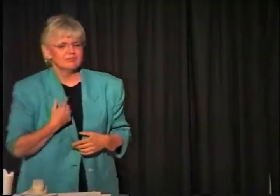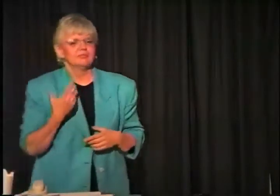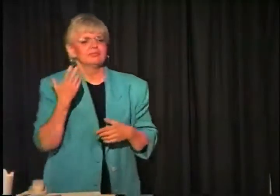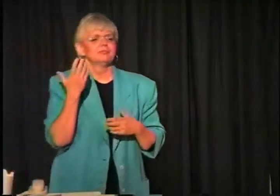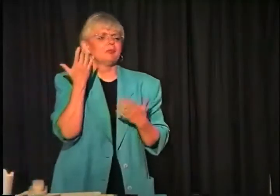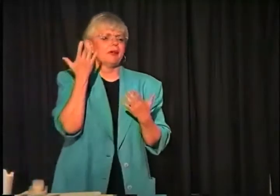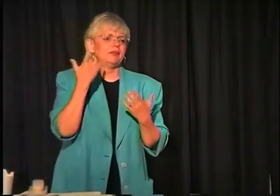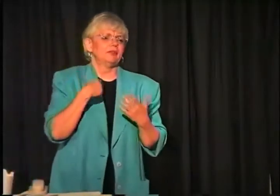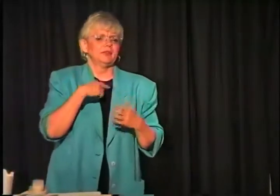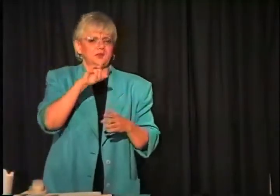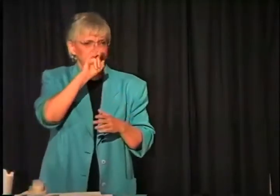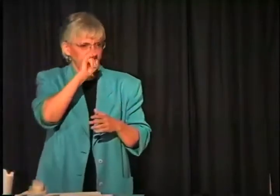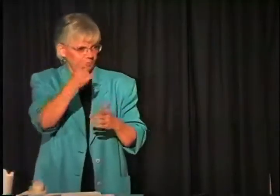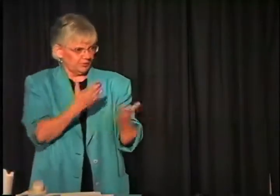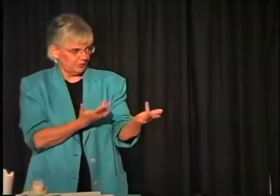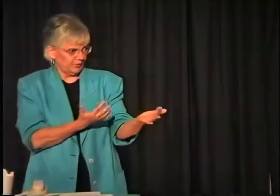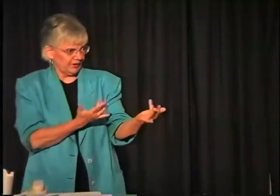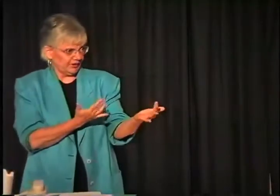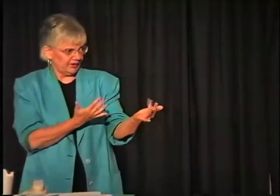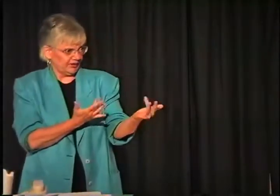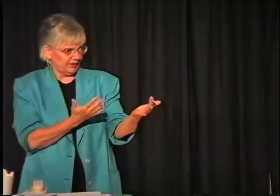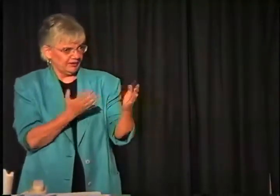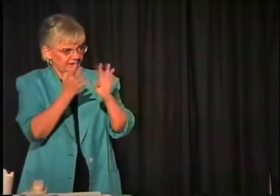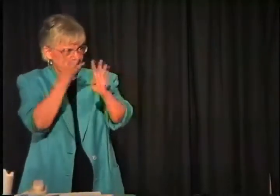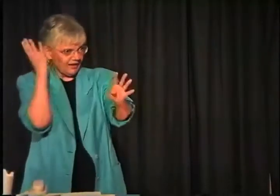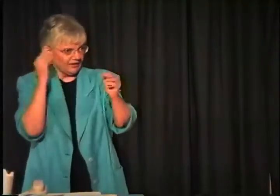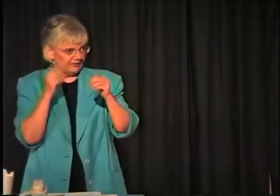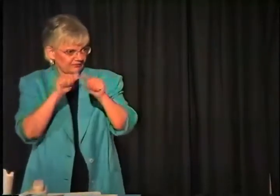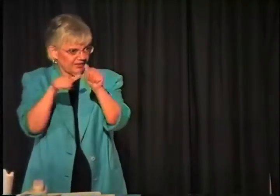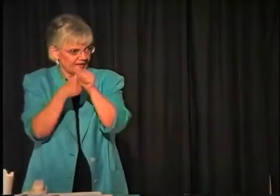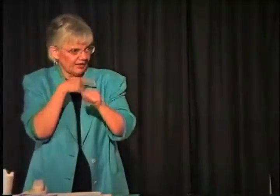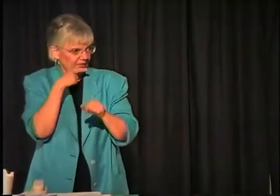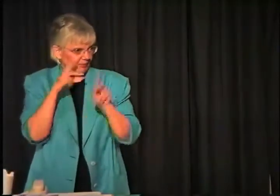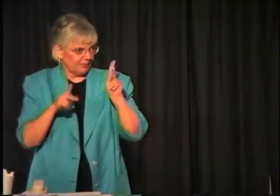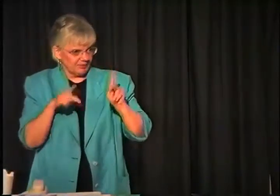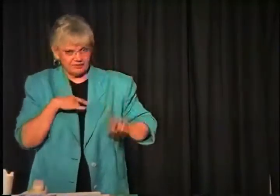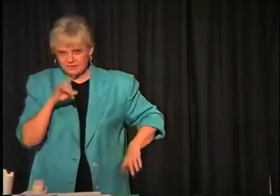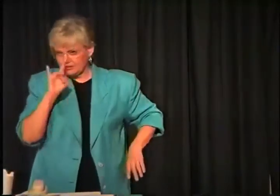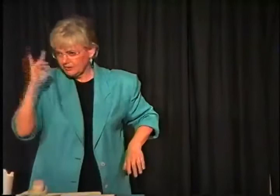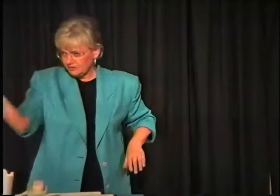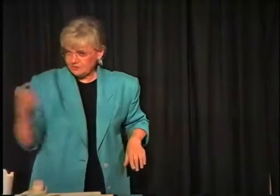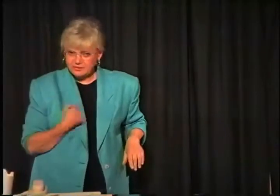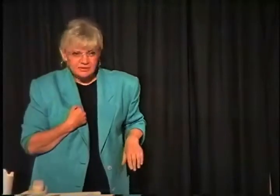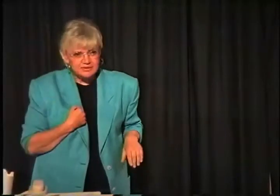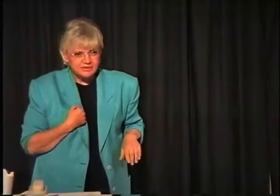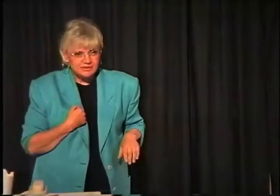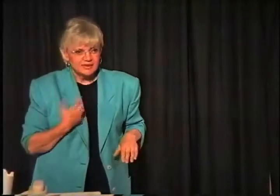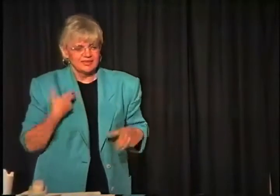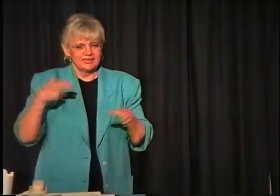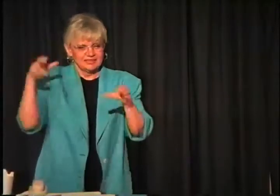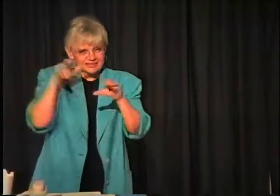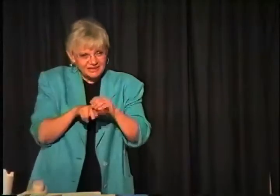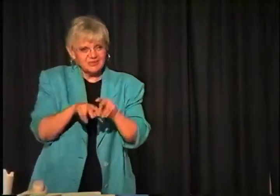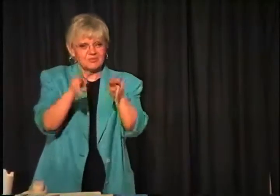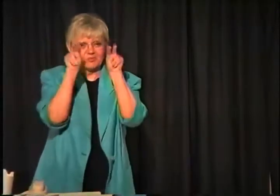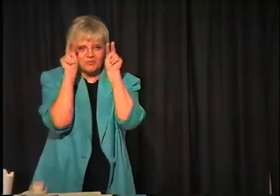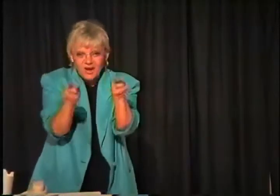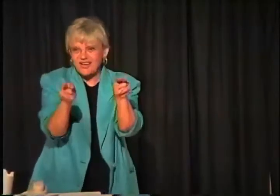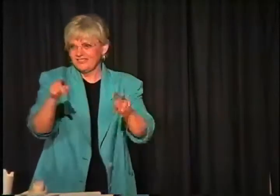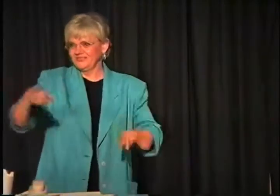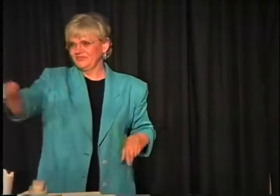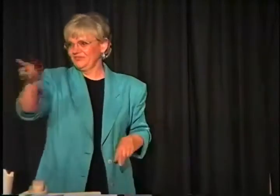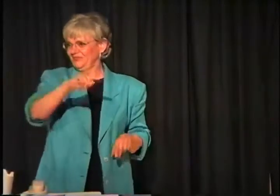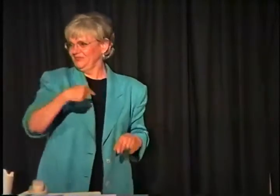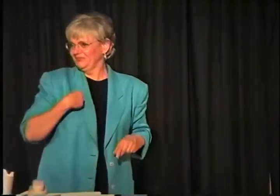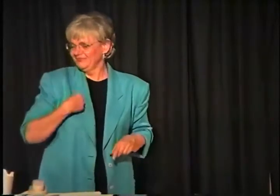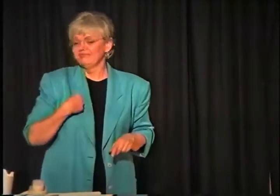I inform them that I'm deaf and I get the early boarding pass. And it takes an awful long time to wait for all the hearing people to board on. So I sit